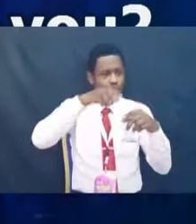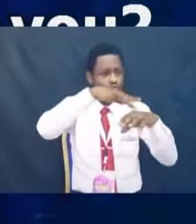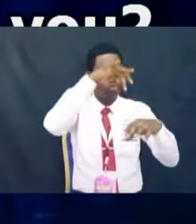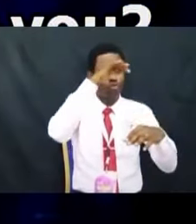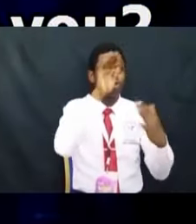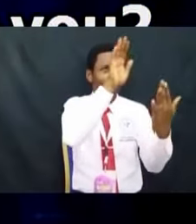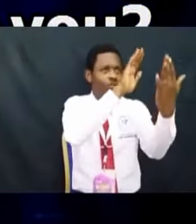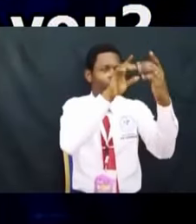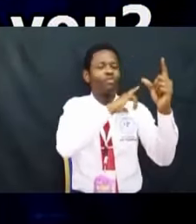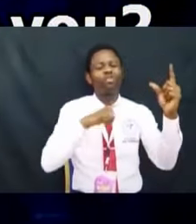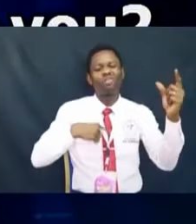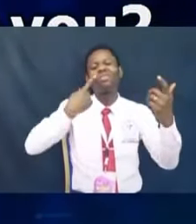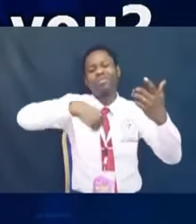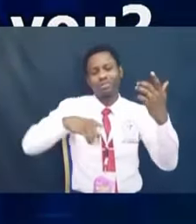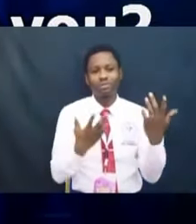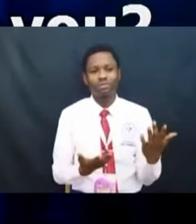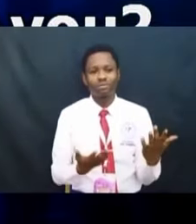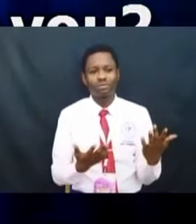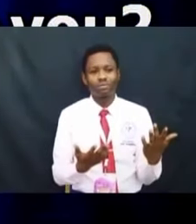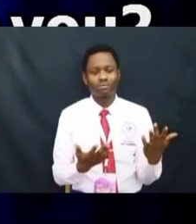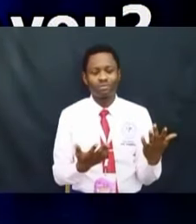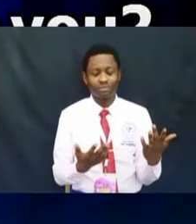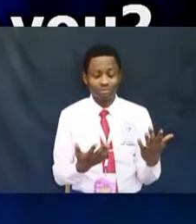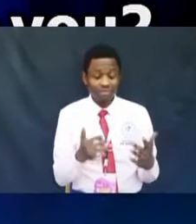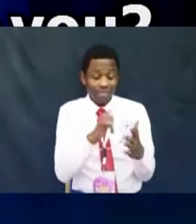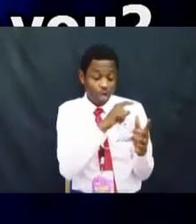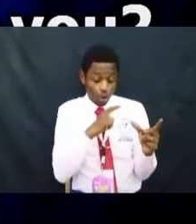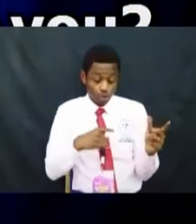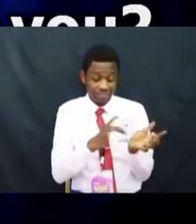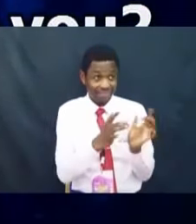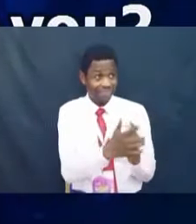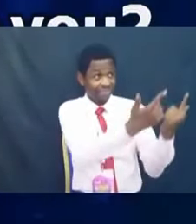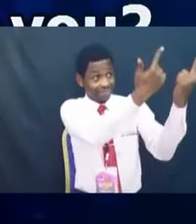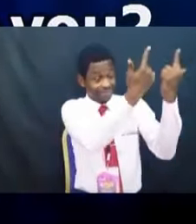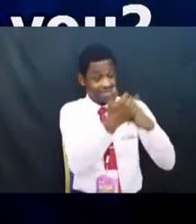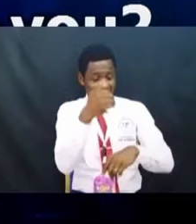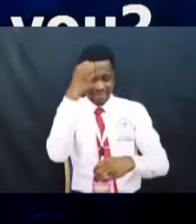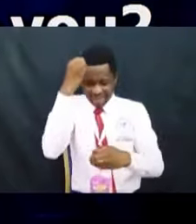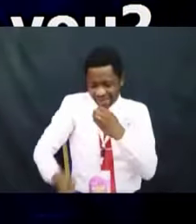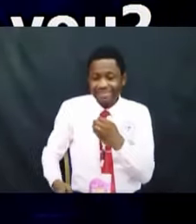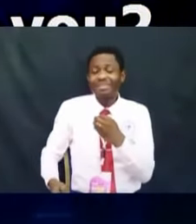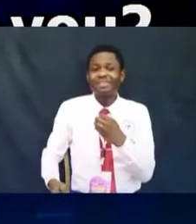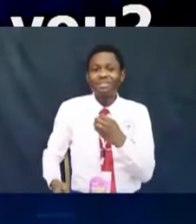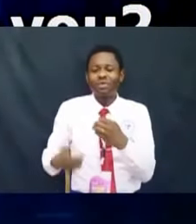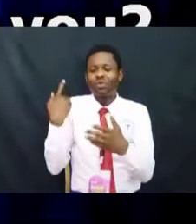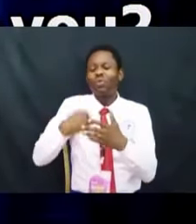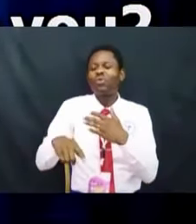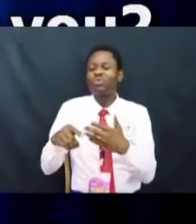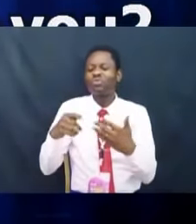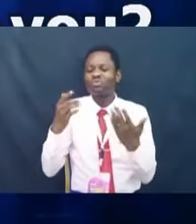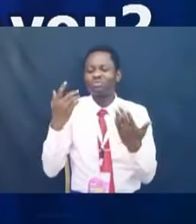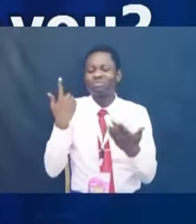the Lord? That the Lord Jesus, when he comes, at the end of the day, what we will glory